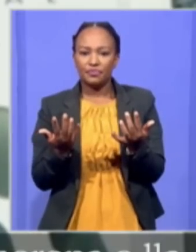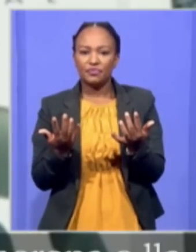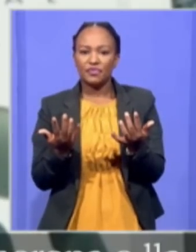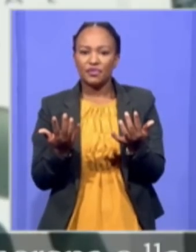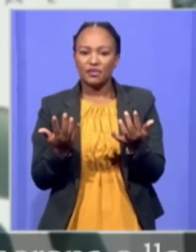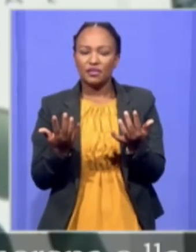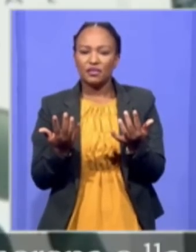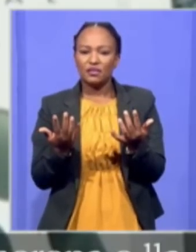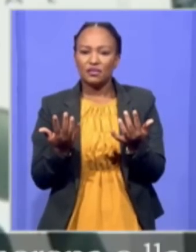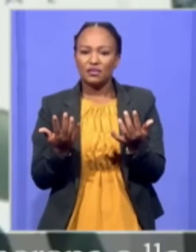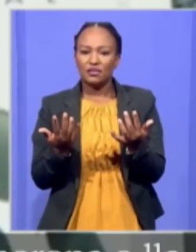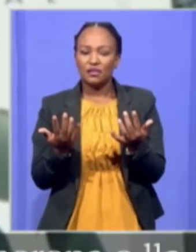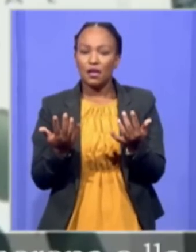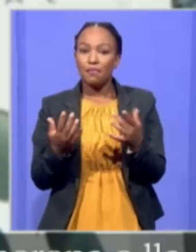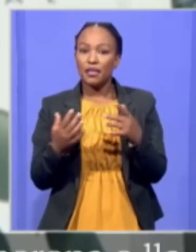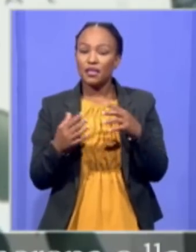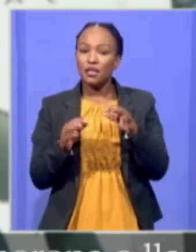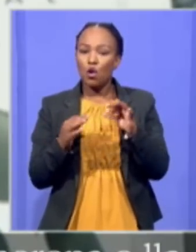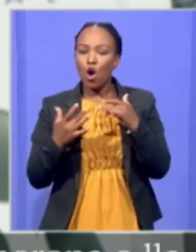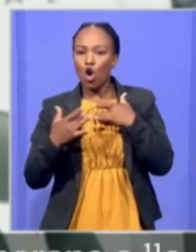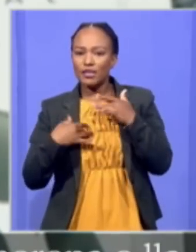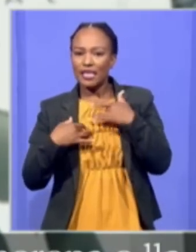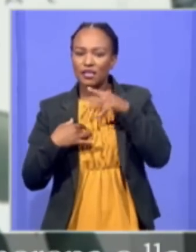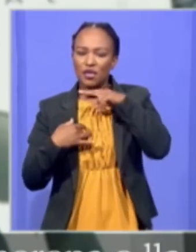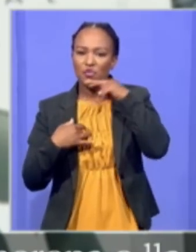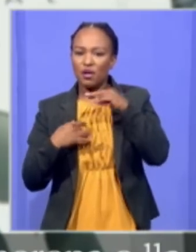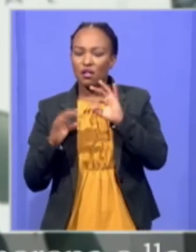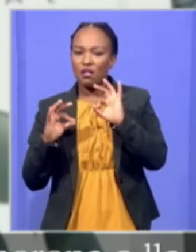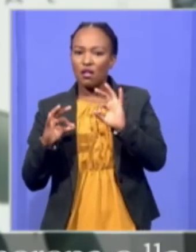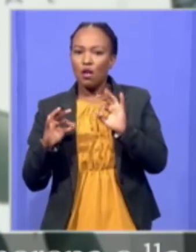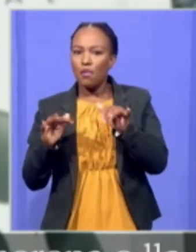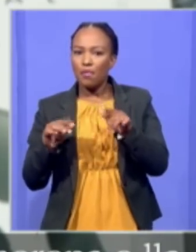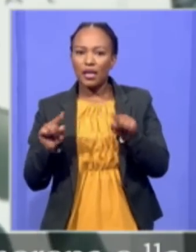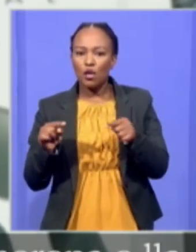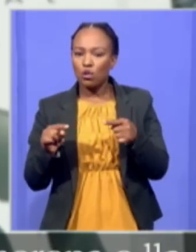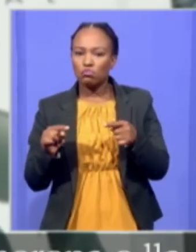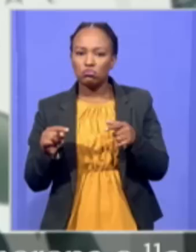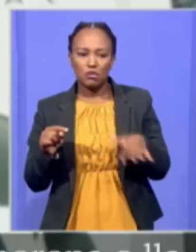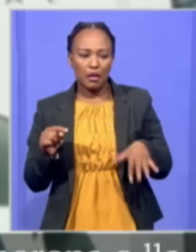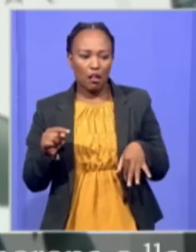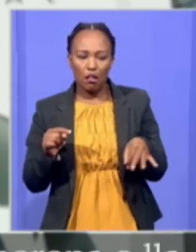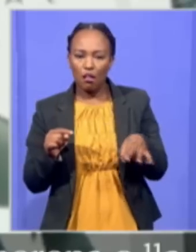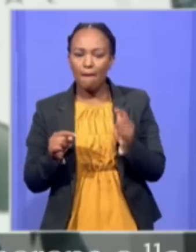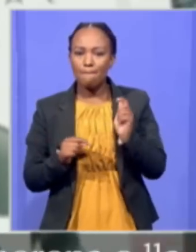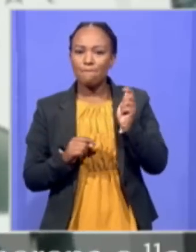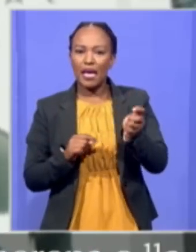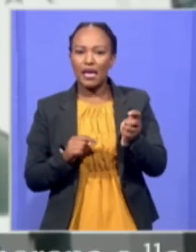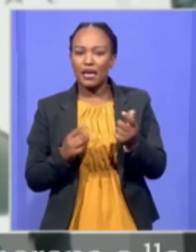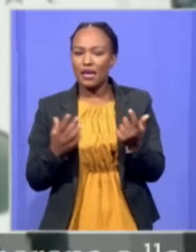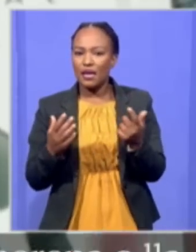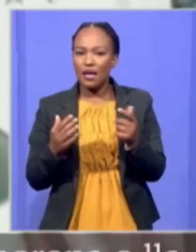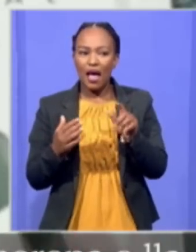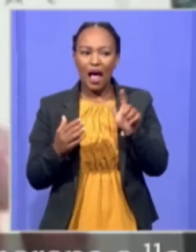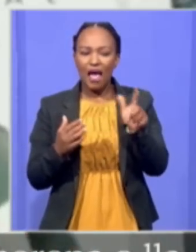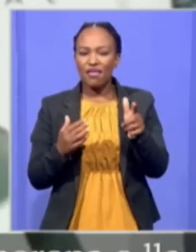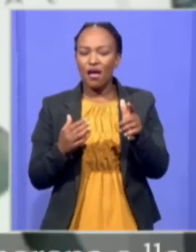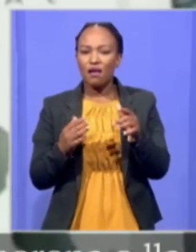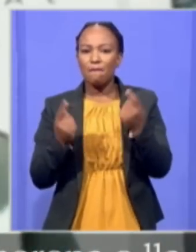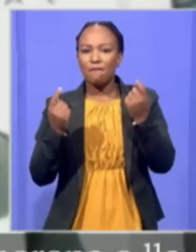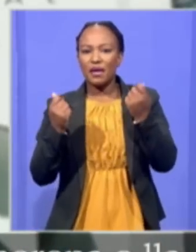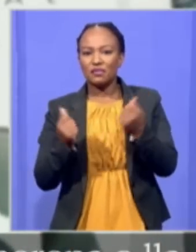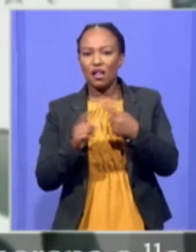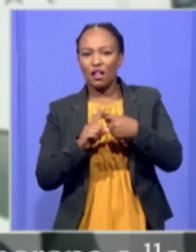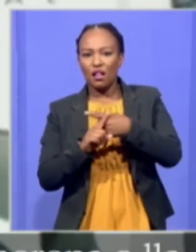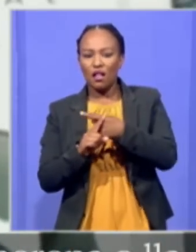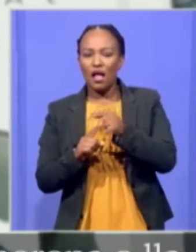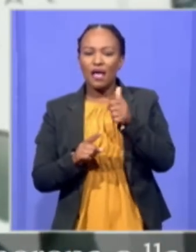crowds out the real concerns of people who just can't afford to pay. You've got those who are ill-disciplined, and then you've got those who are